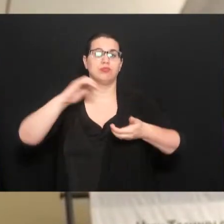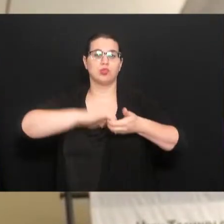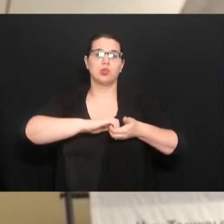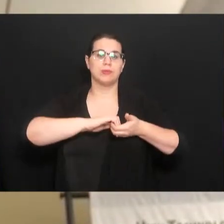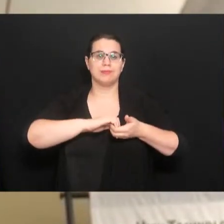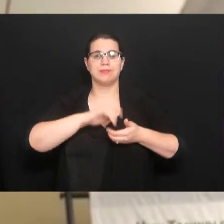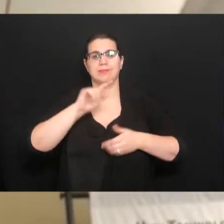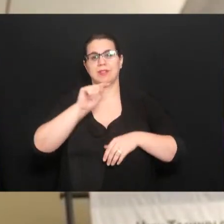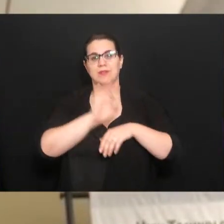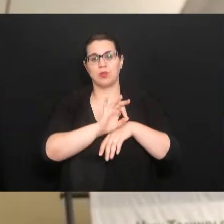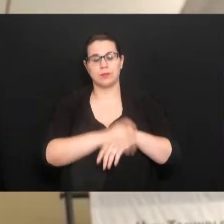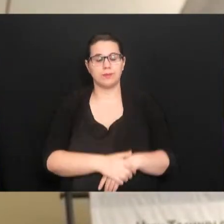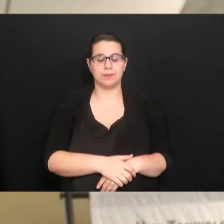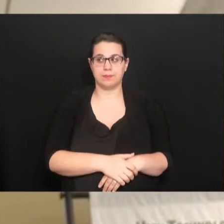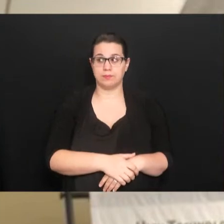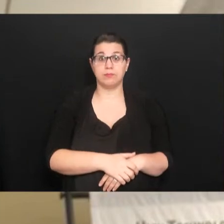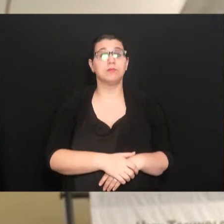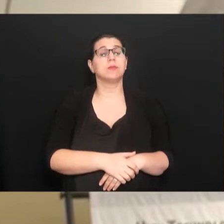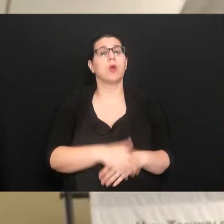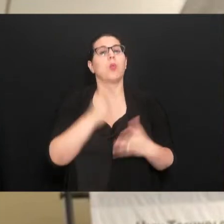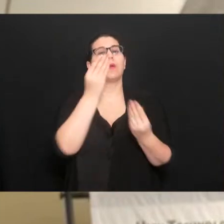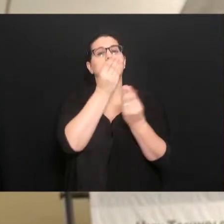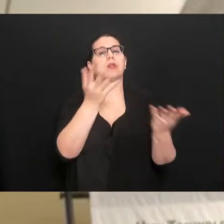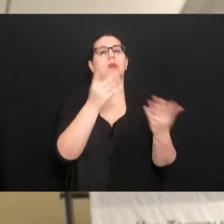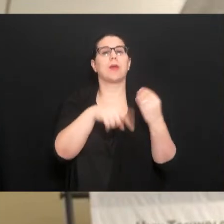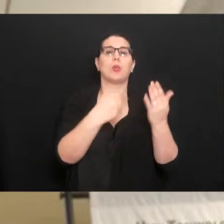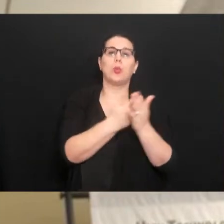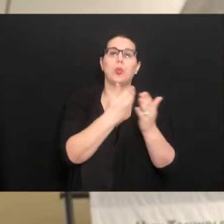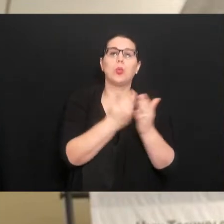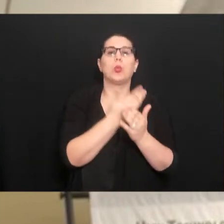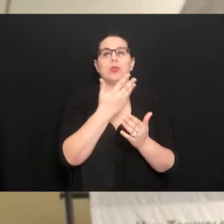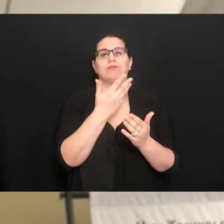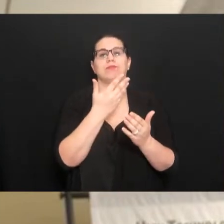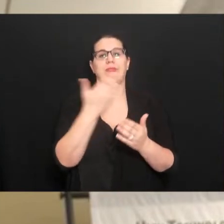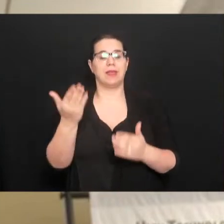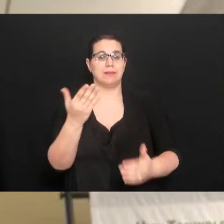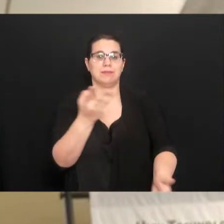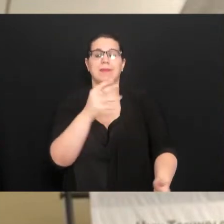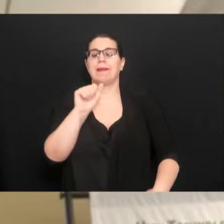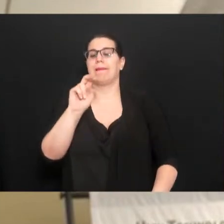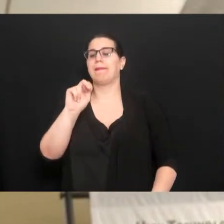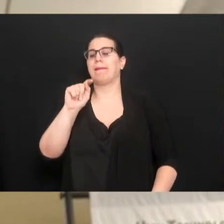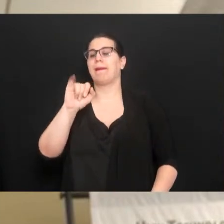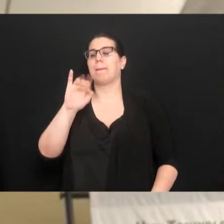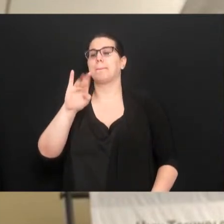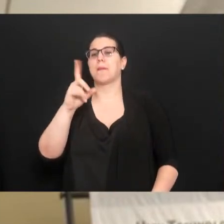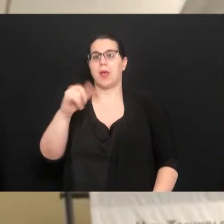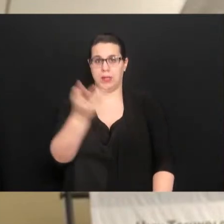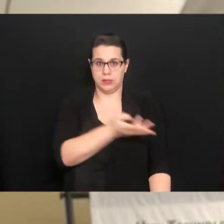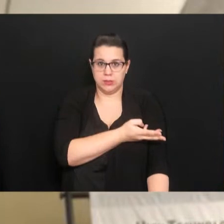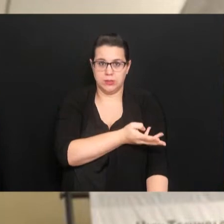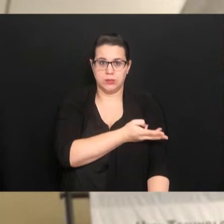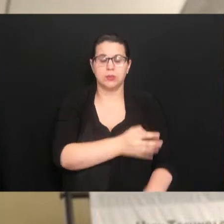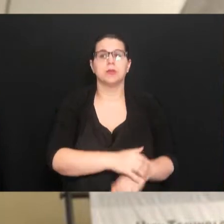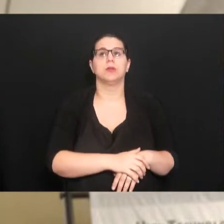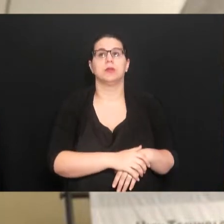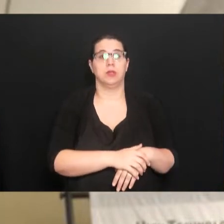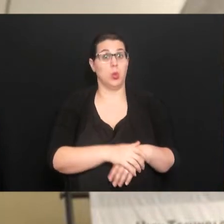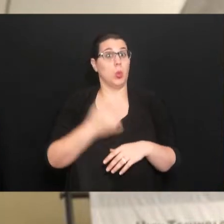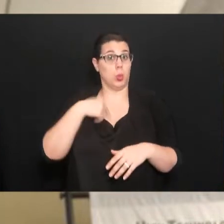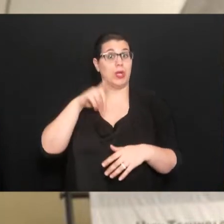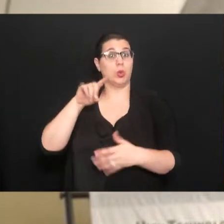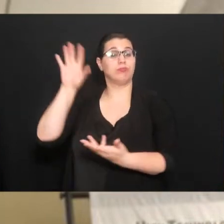afternoon. Updates on several different fronts. Antibodies. We continue to receive enough antibody